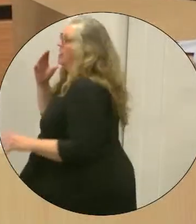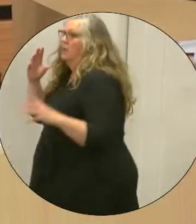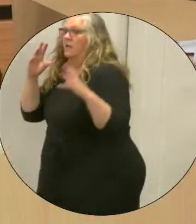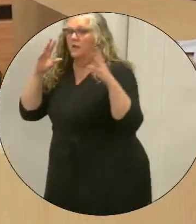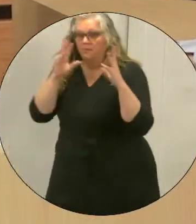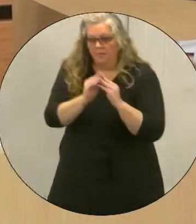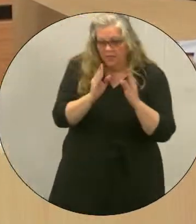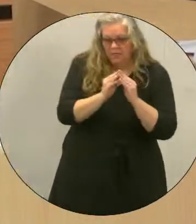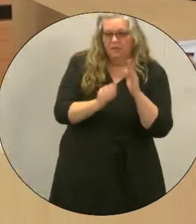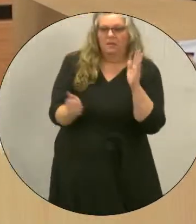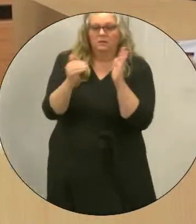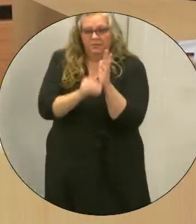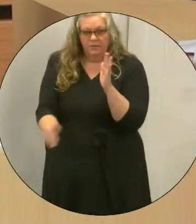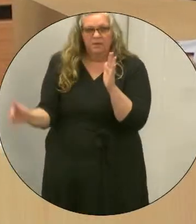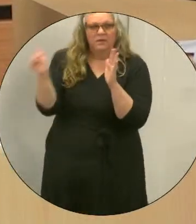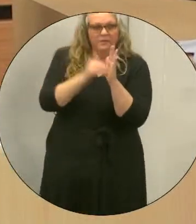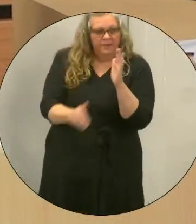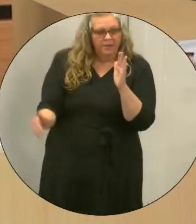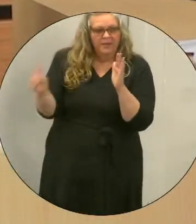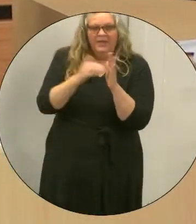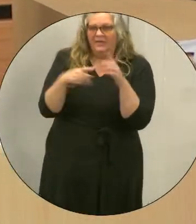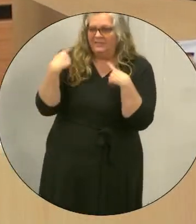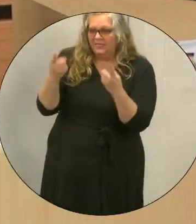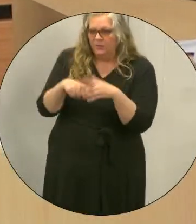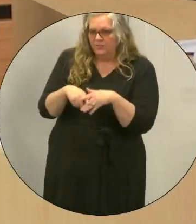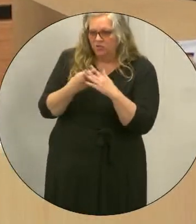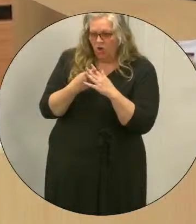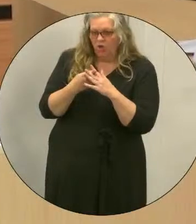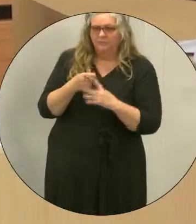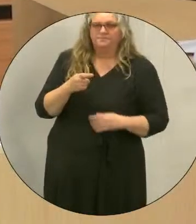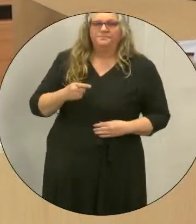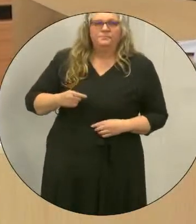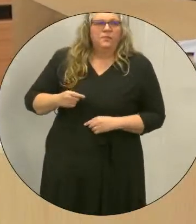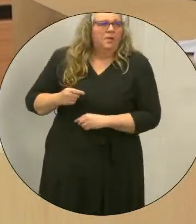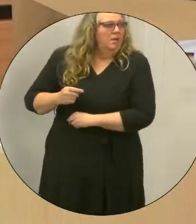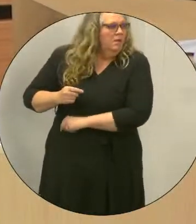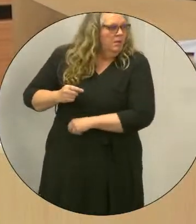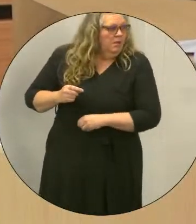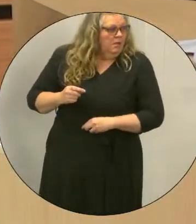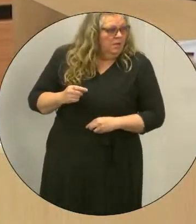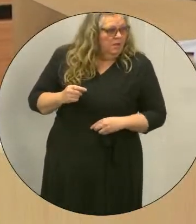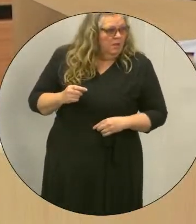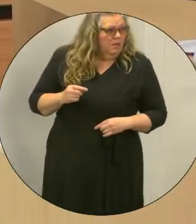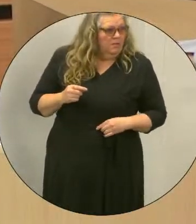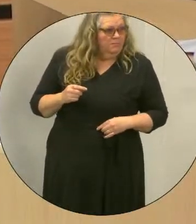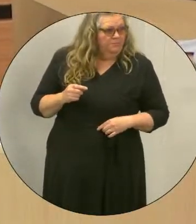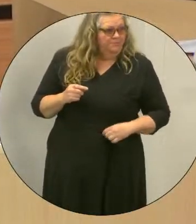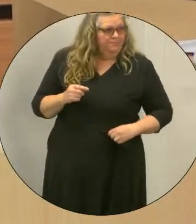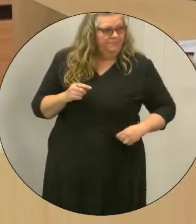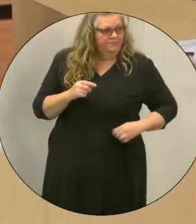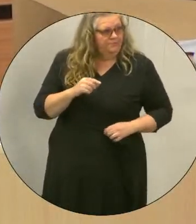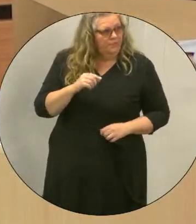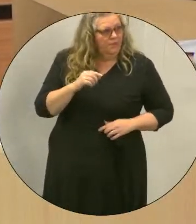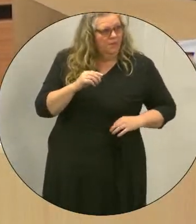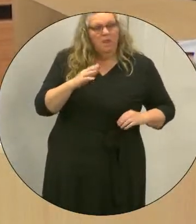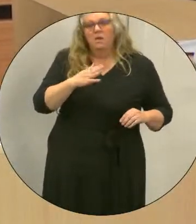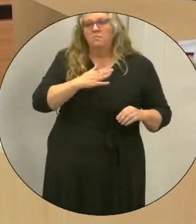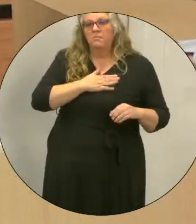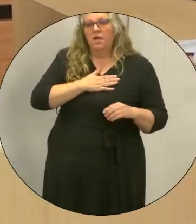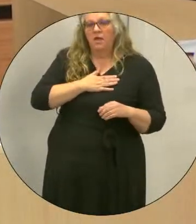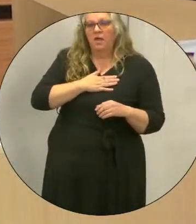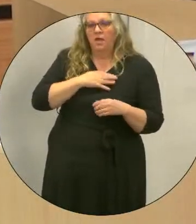last February, since we started this search. So I'm going to reserve my vote for when